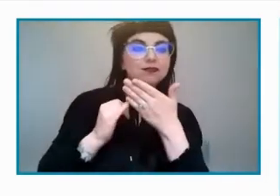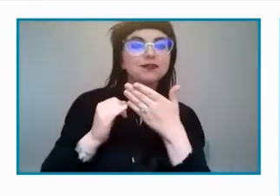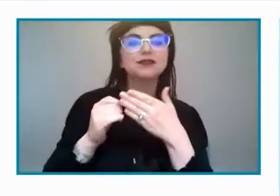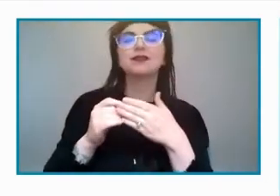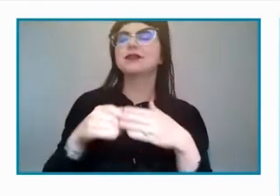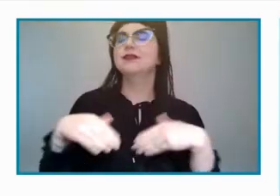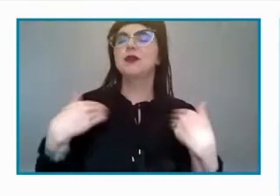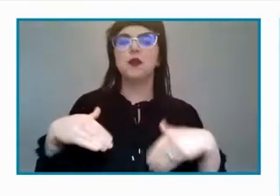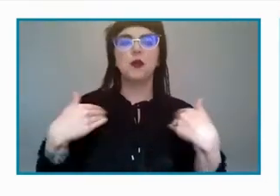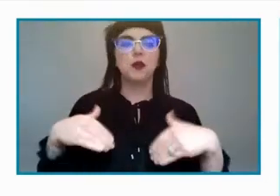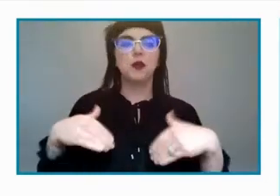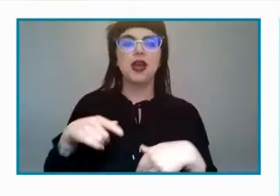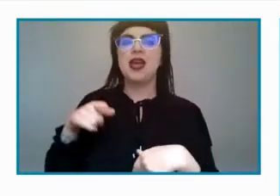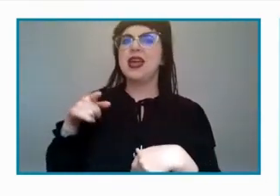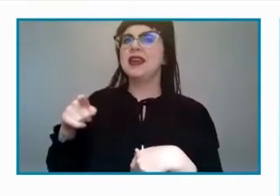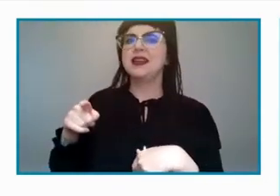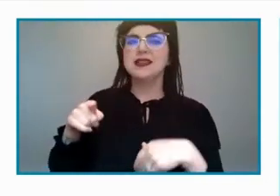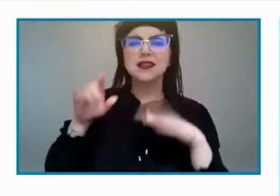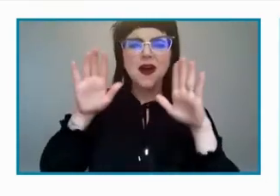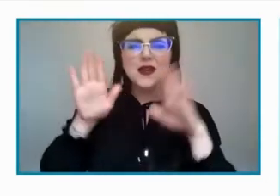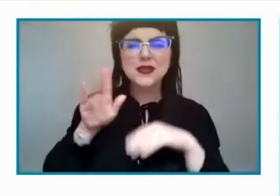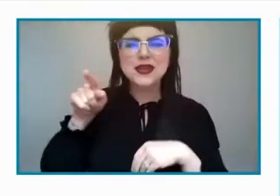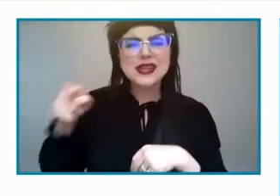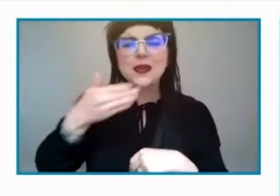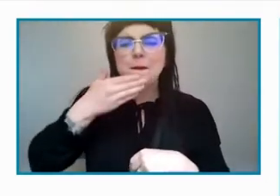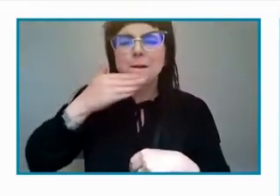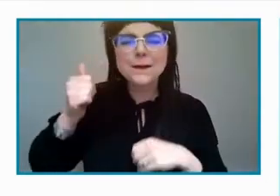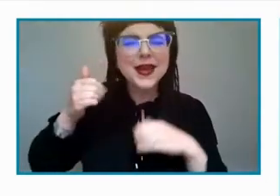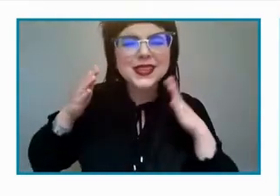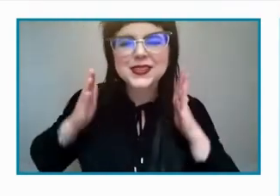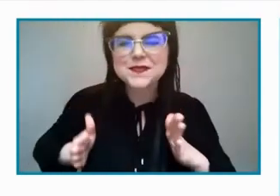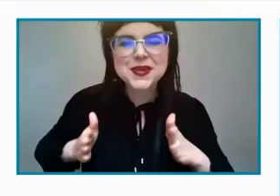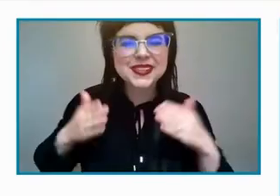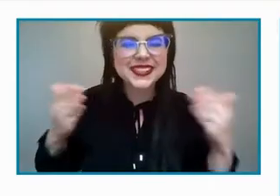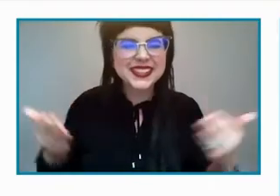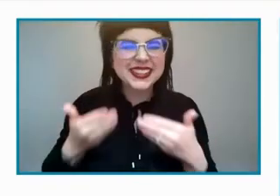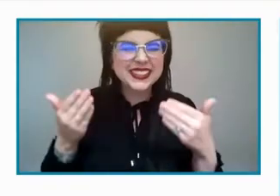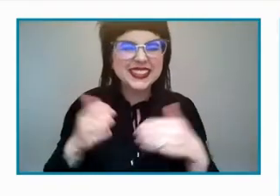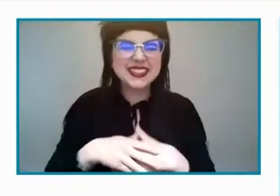indeed a best person. So that is certainly true.